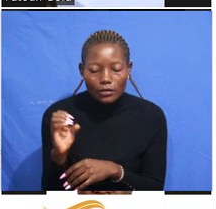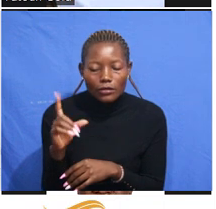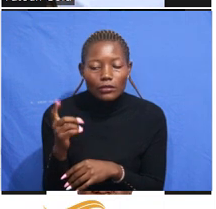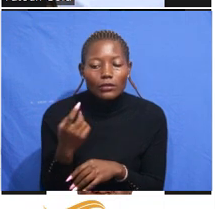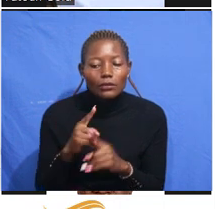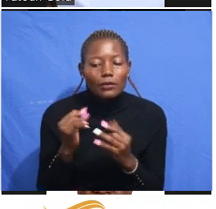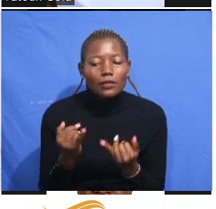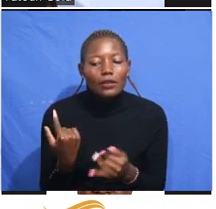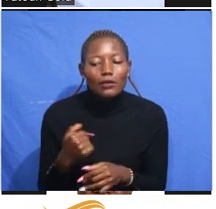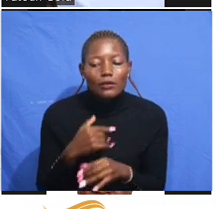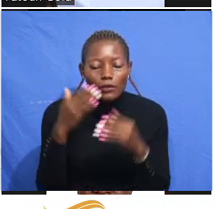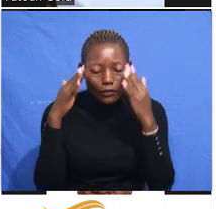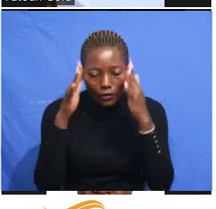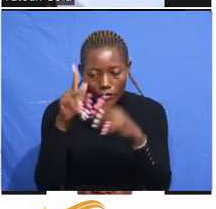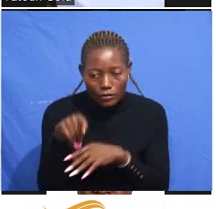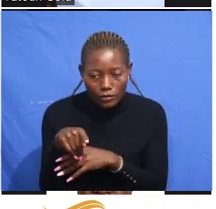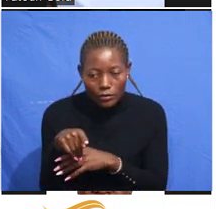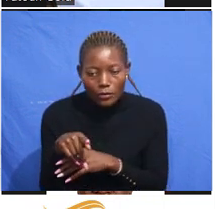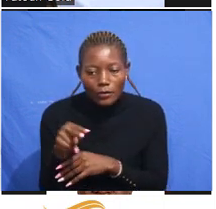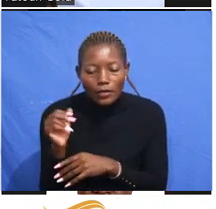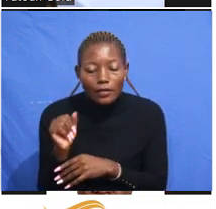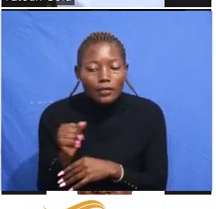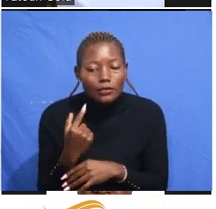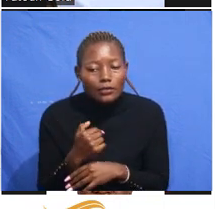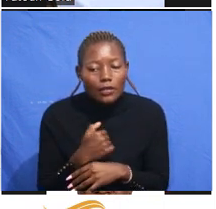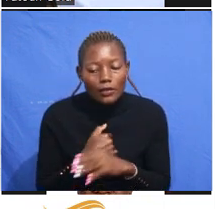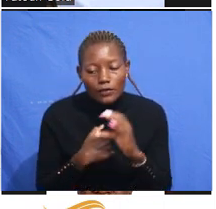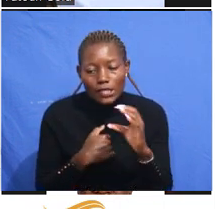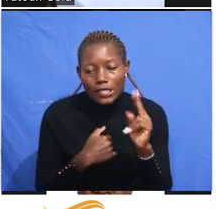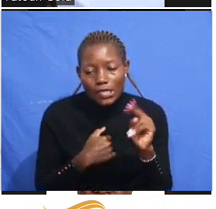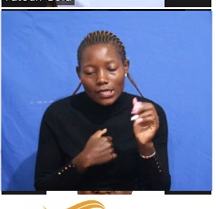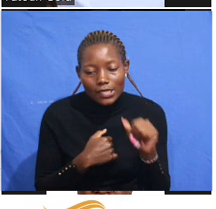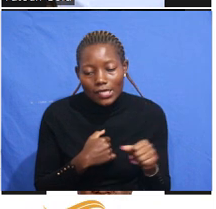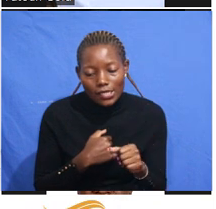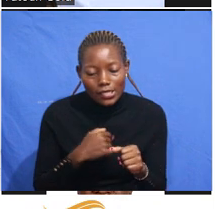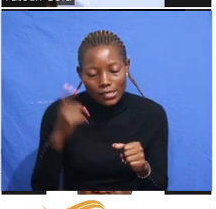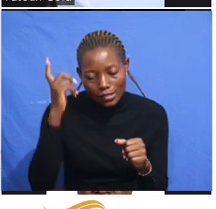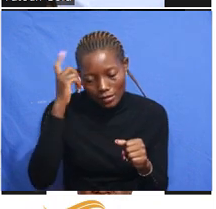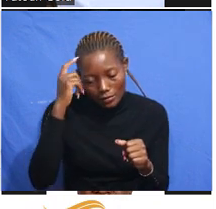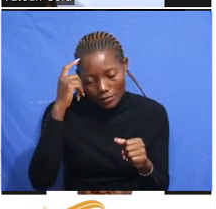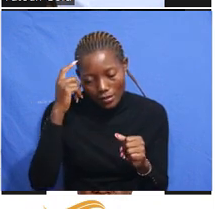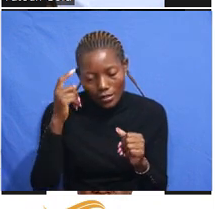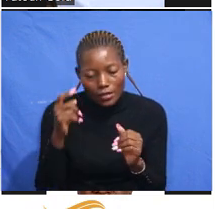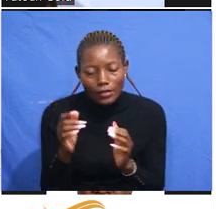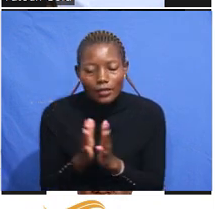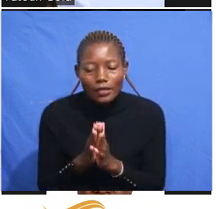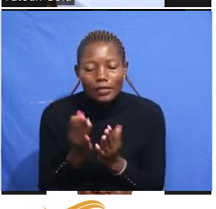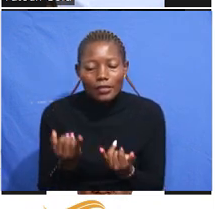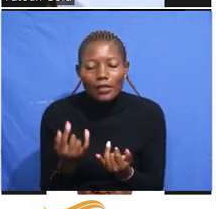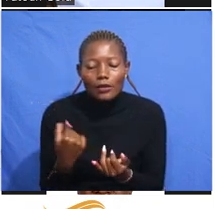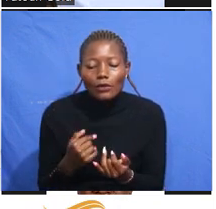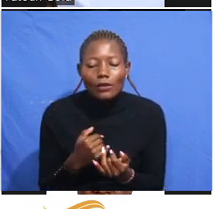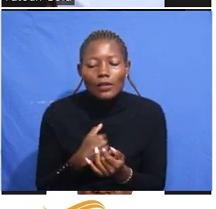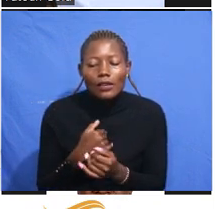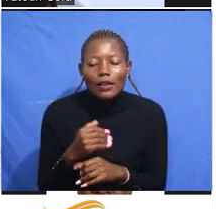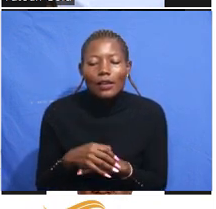the peripheral nervous system. We have the CNS, which is mainly the brain, the spinal cord, and then we have now the nerve